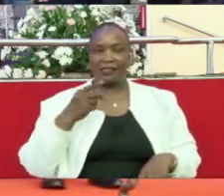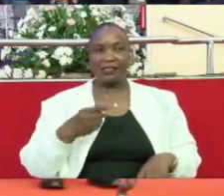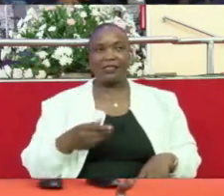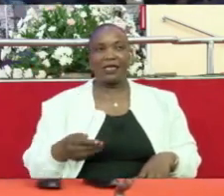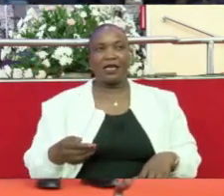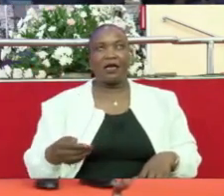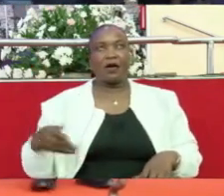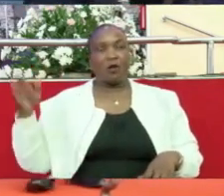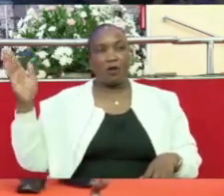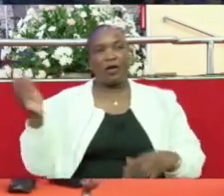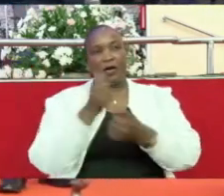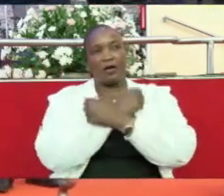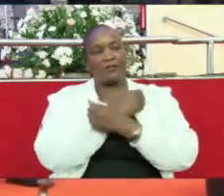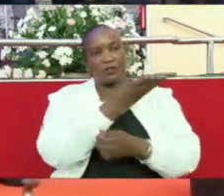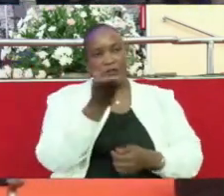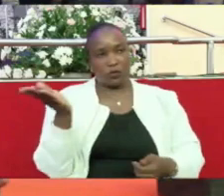that are exalted in your life.